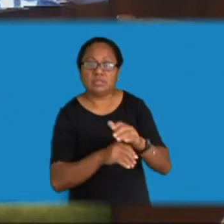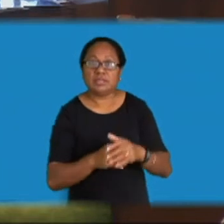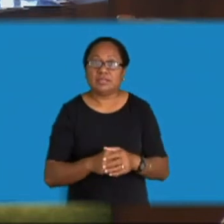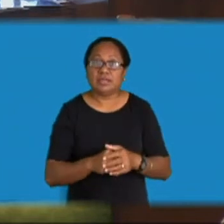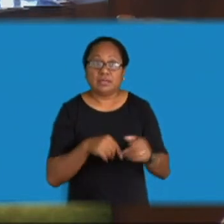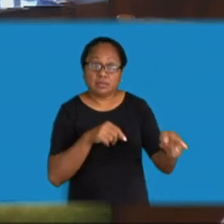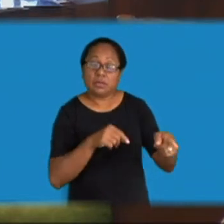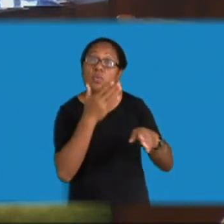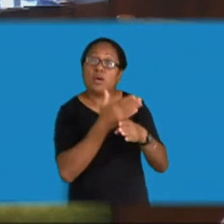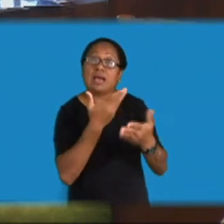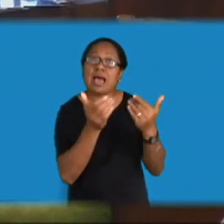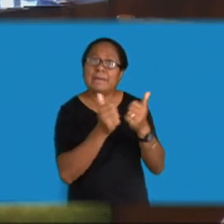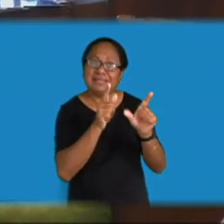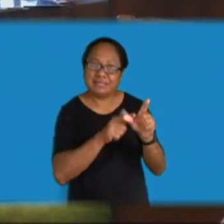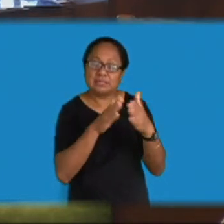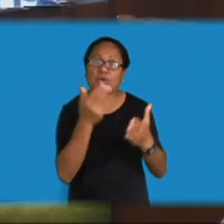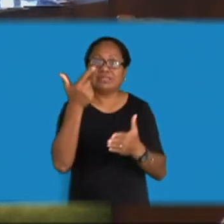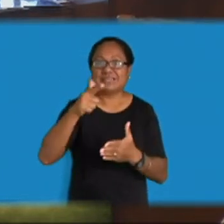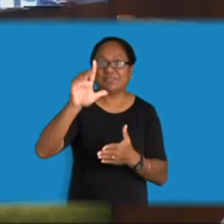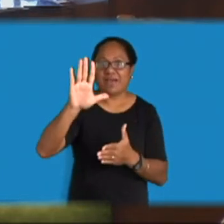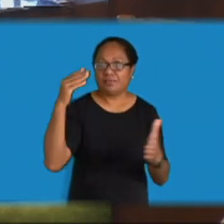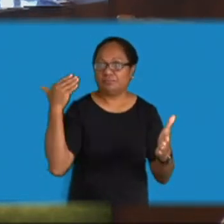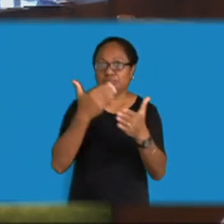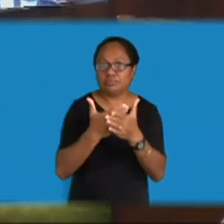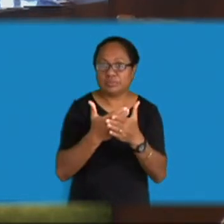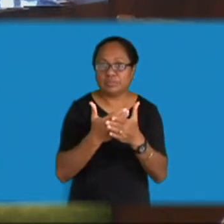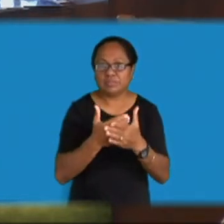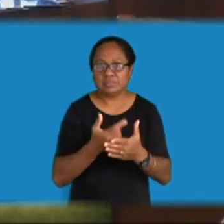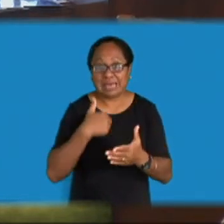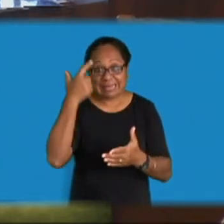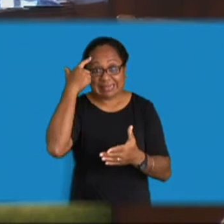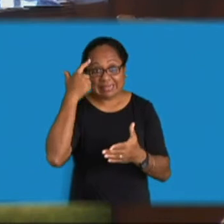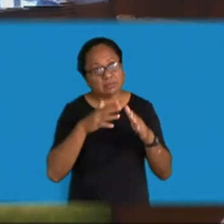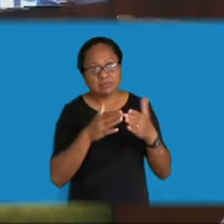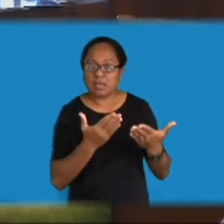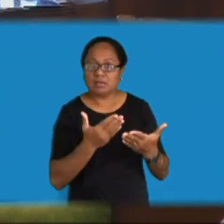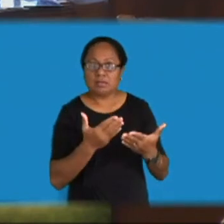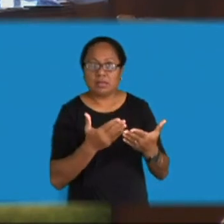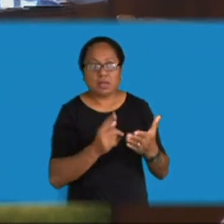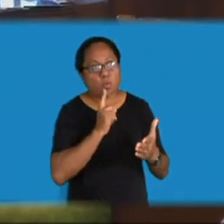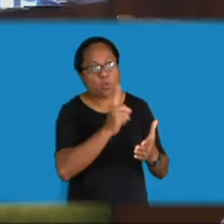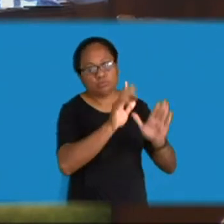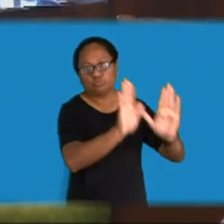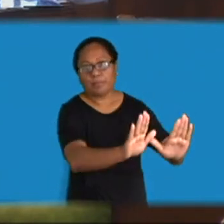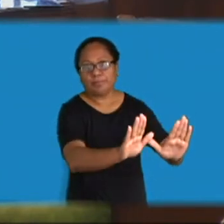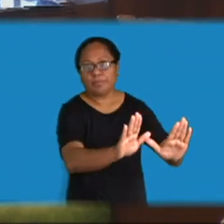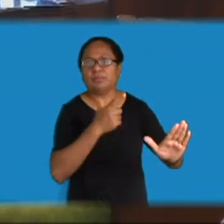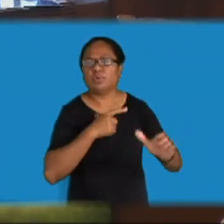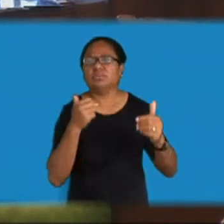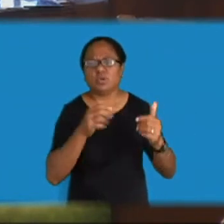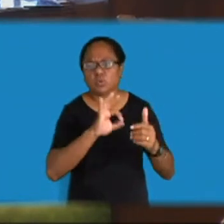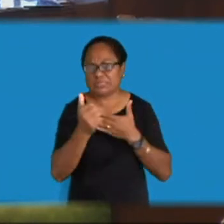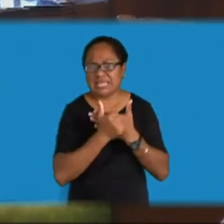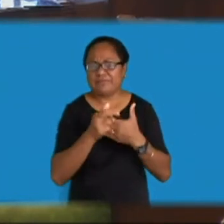operation for about 75 odd years, and this is the first time that I think there's a stop work order that's been issued. Since the notice, Madam Speaker,